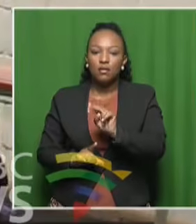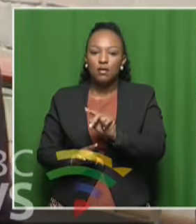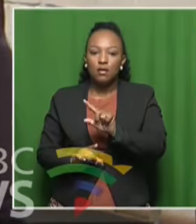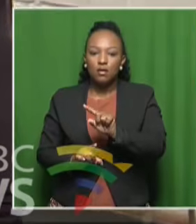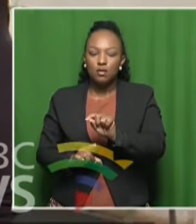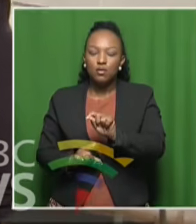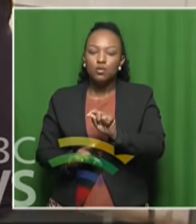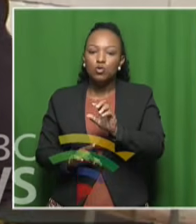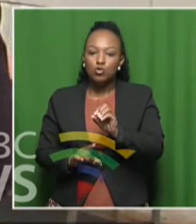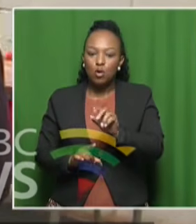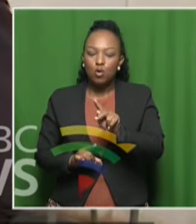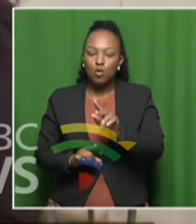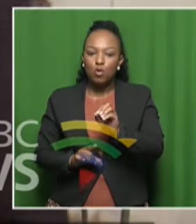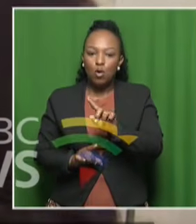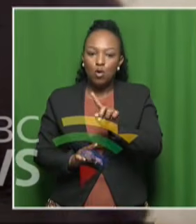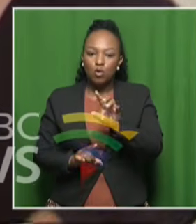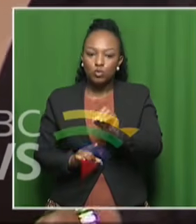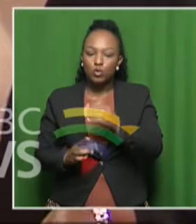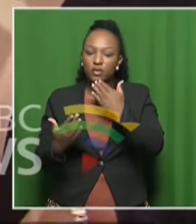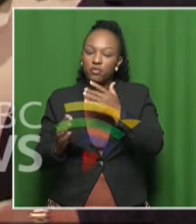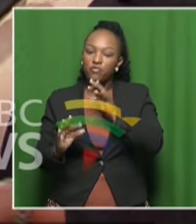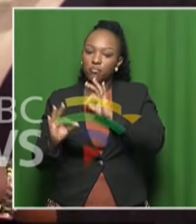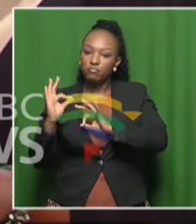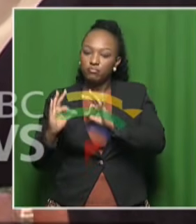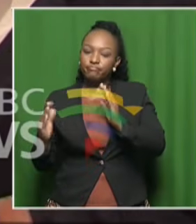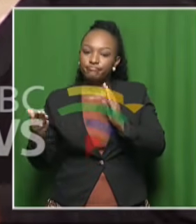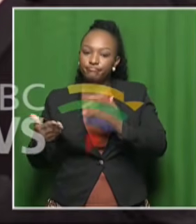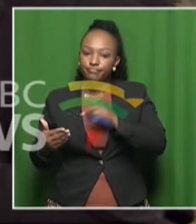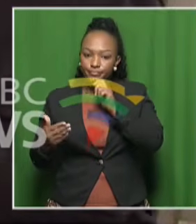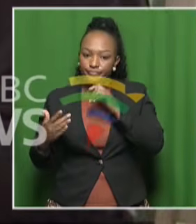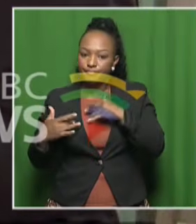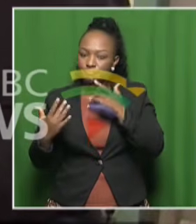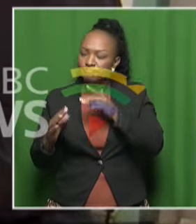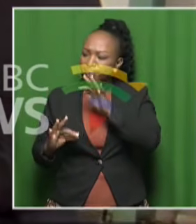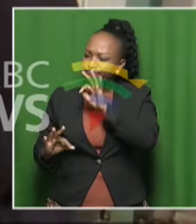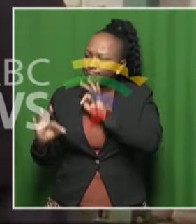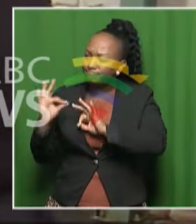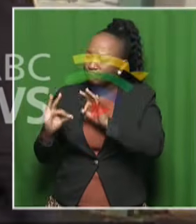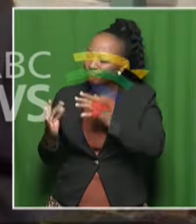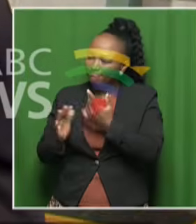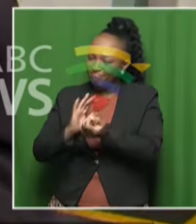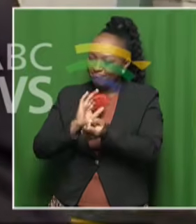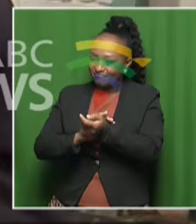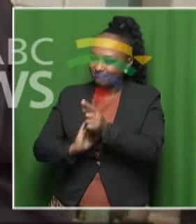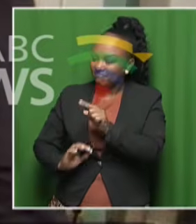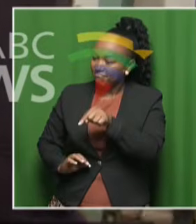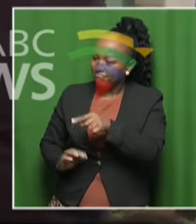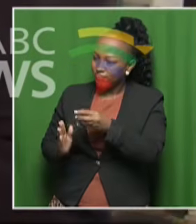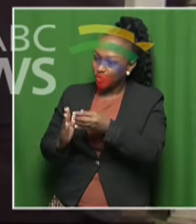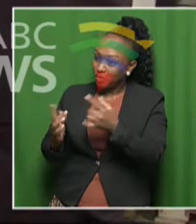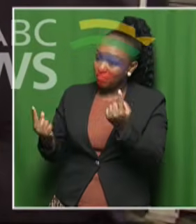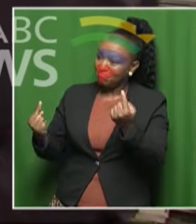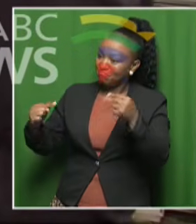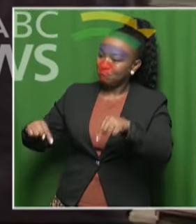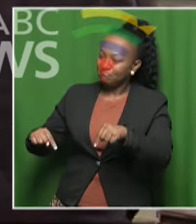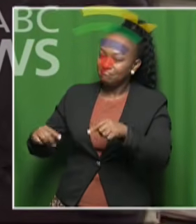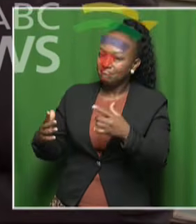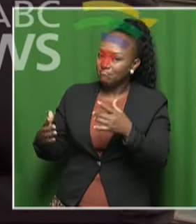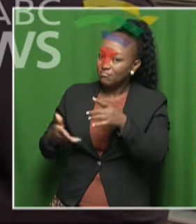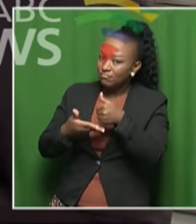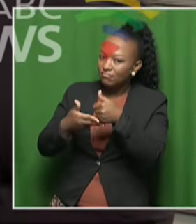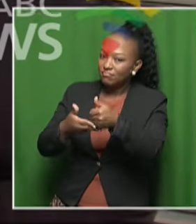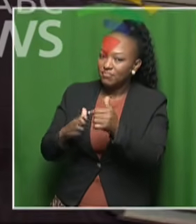for speaking to us, and welcome to Morning Live. Now, Ntokozo, talk to us about what happens here when students come. How do you start them off, and